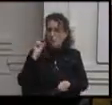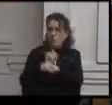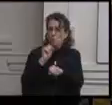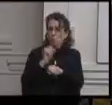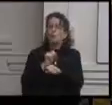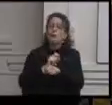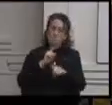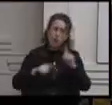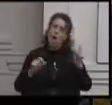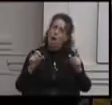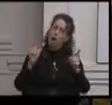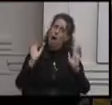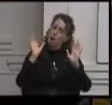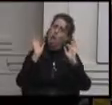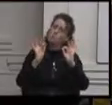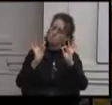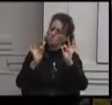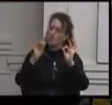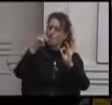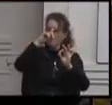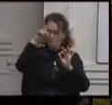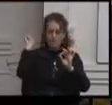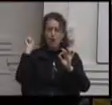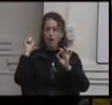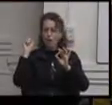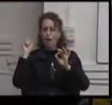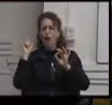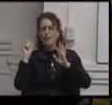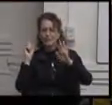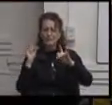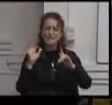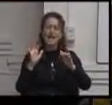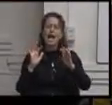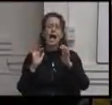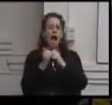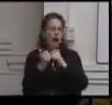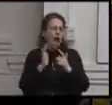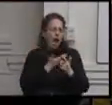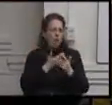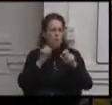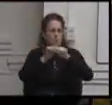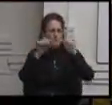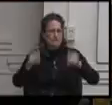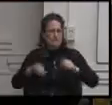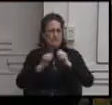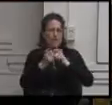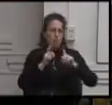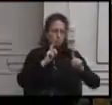their staffing because of the response protocol that we have.